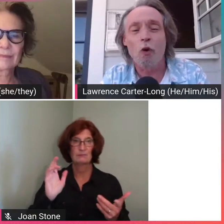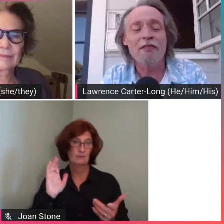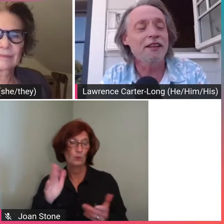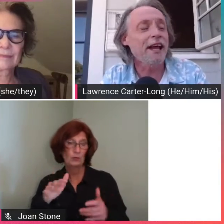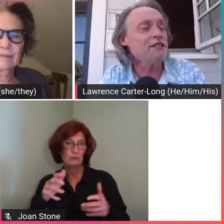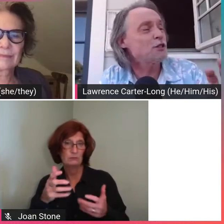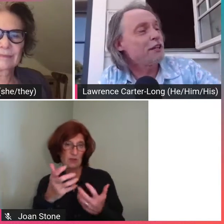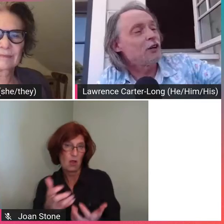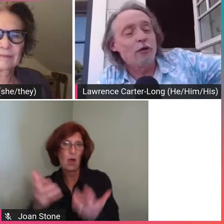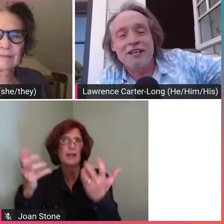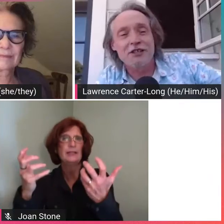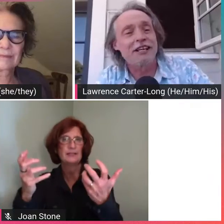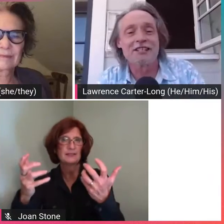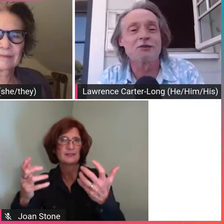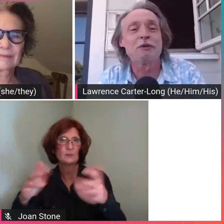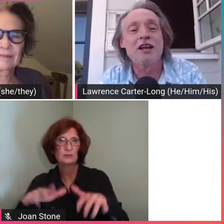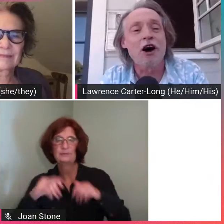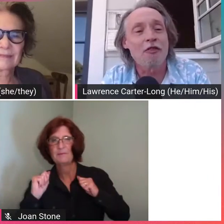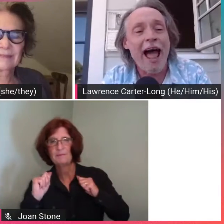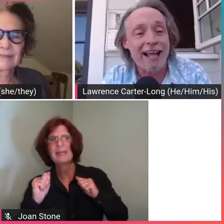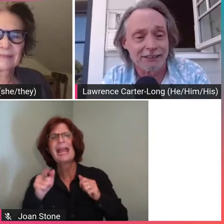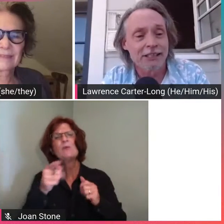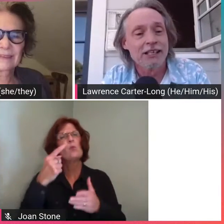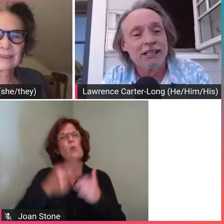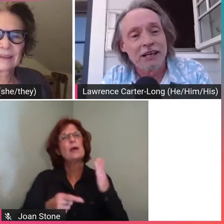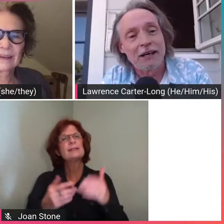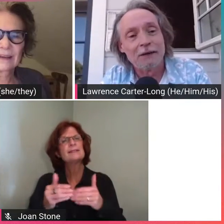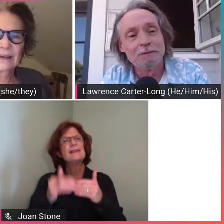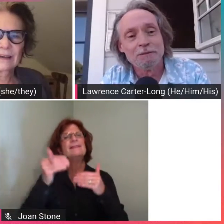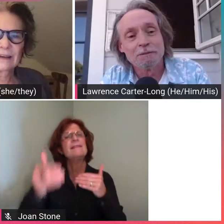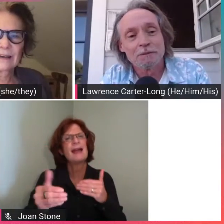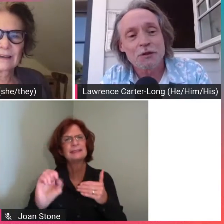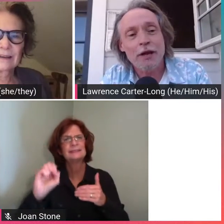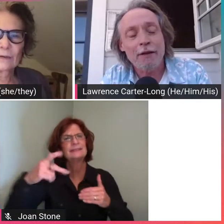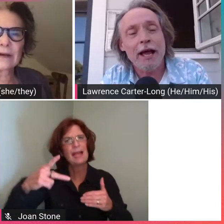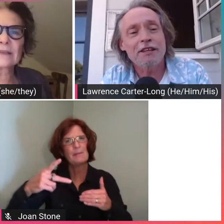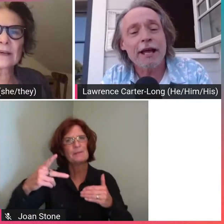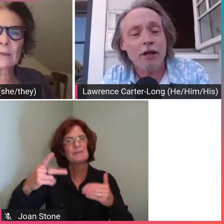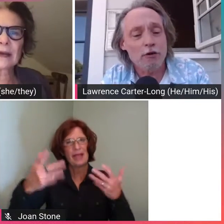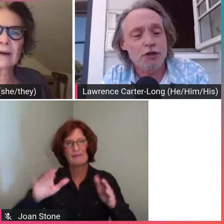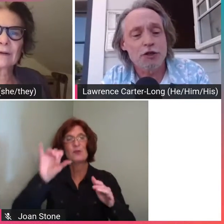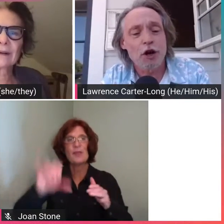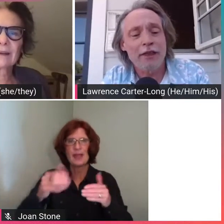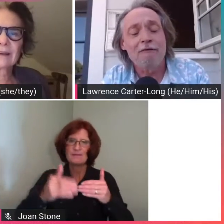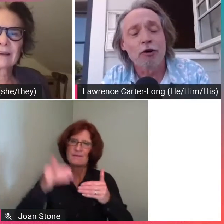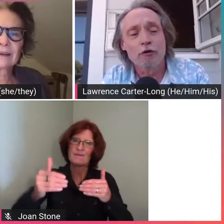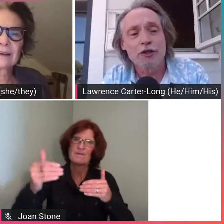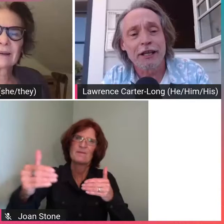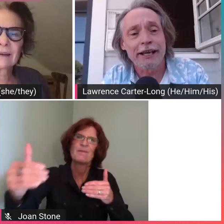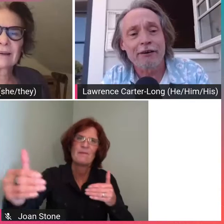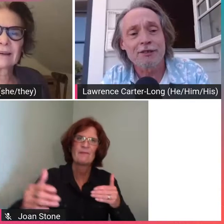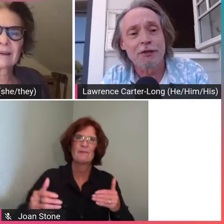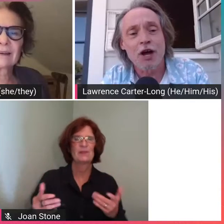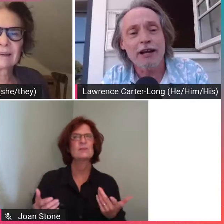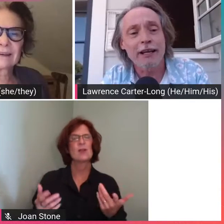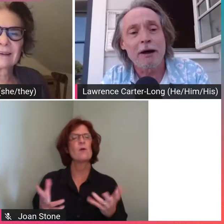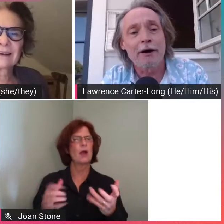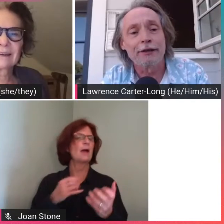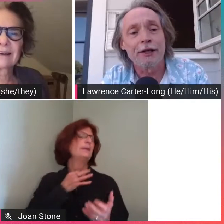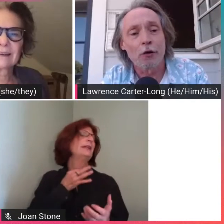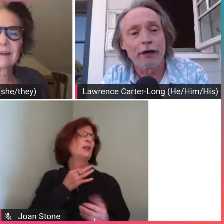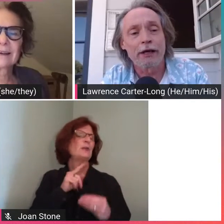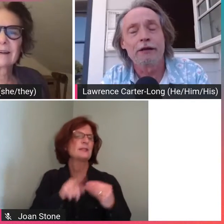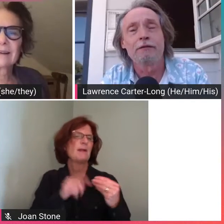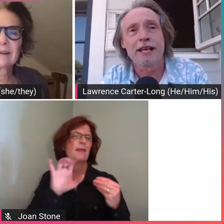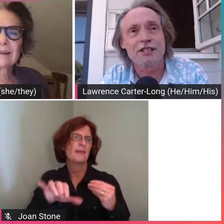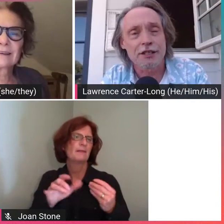know, what the next iteration is beyond that. So yeah, that's the evolution that Carrie's been talking about.